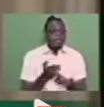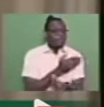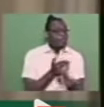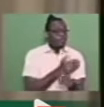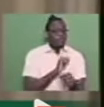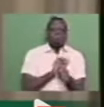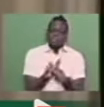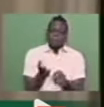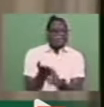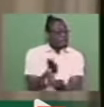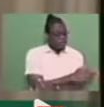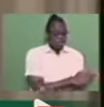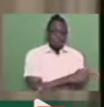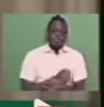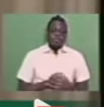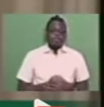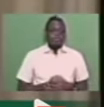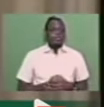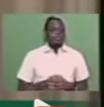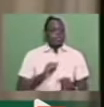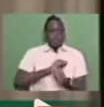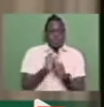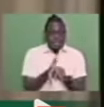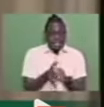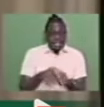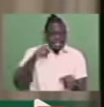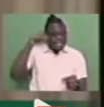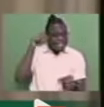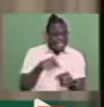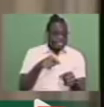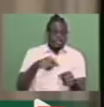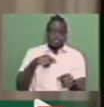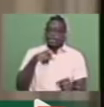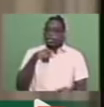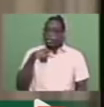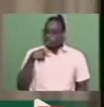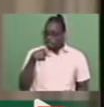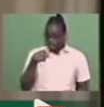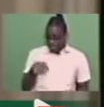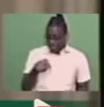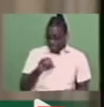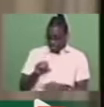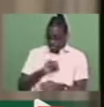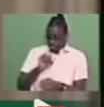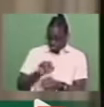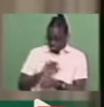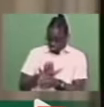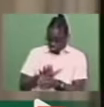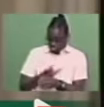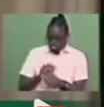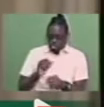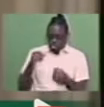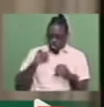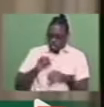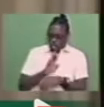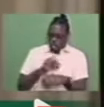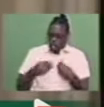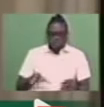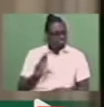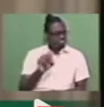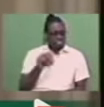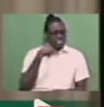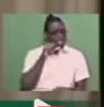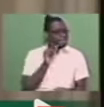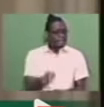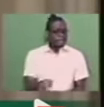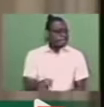include all the job losses for the rest of 2018, all of 2019, and up to March 2020, which is up to just